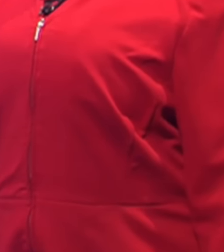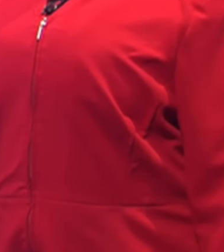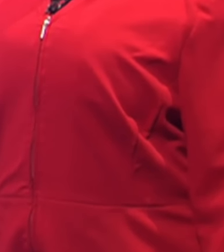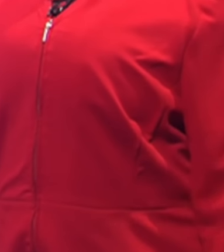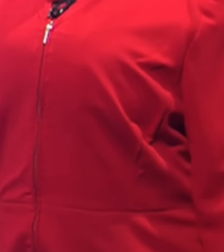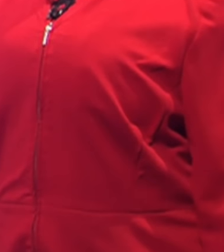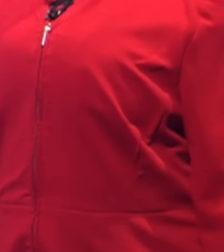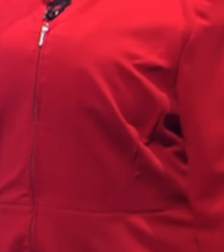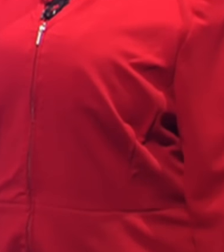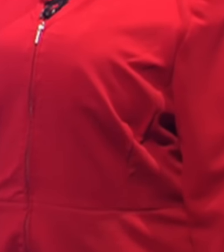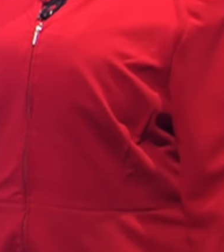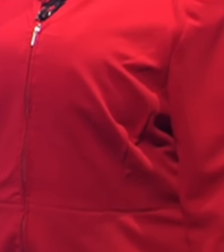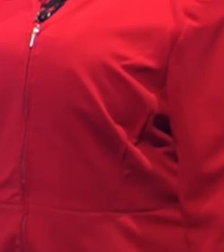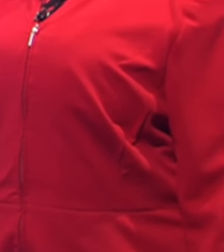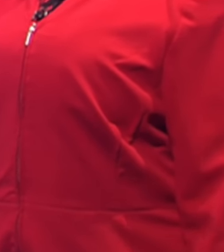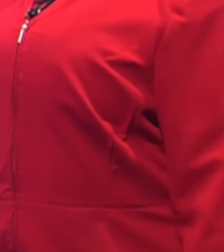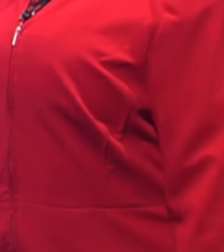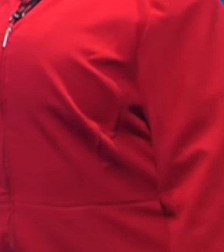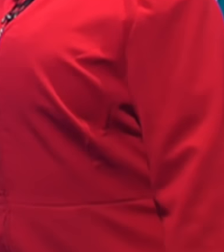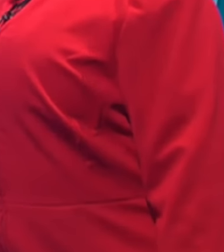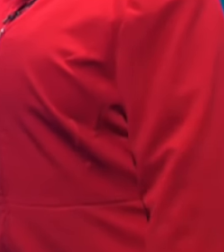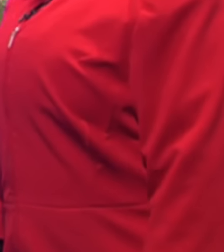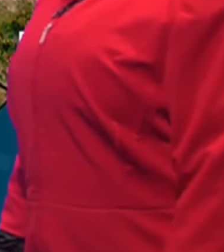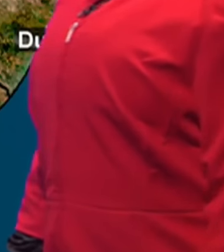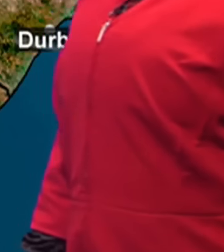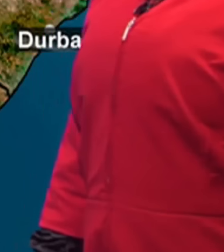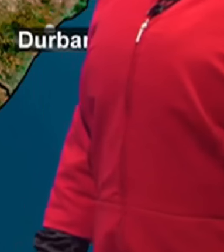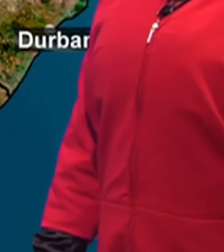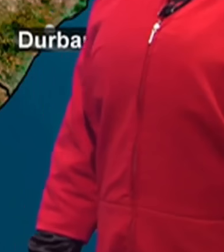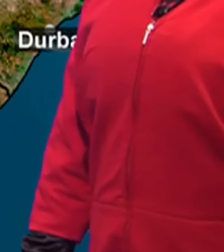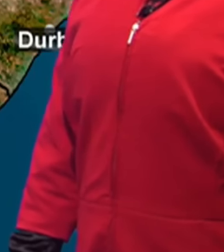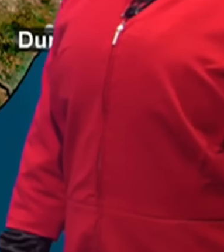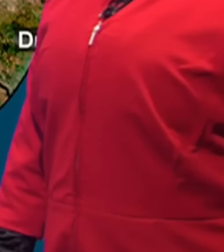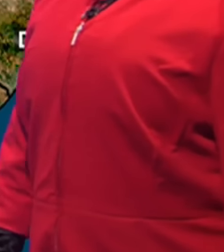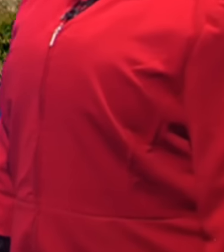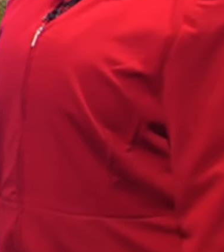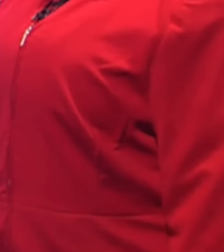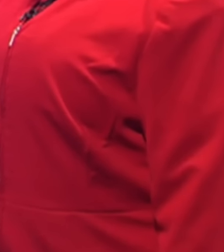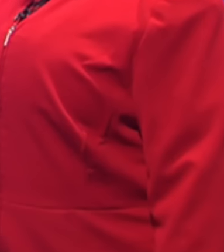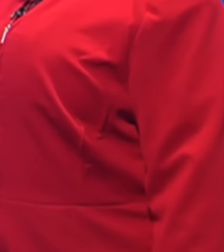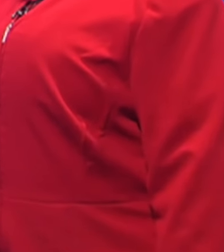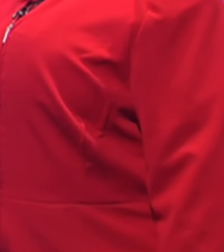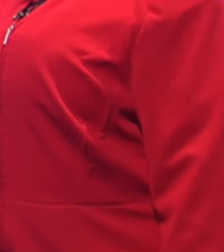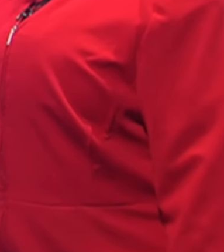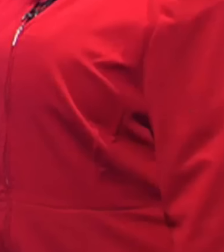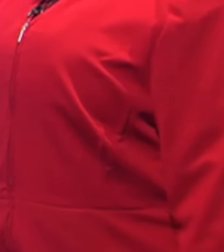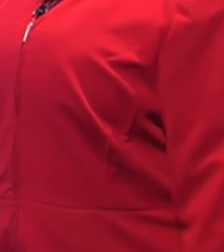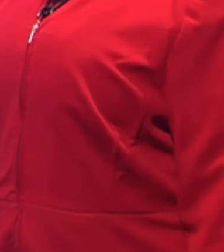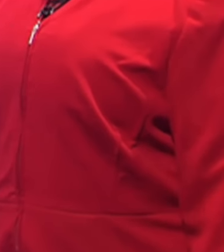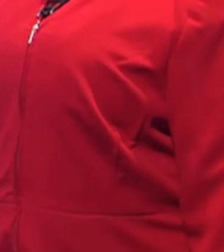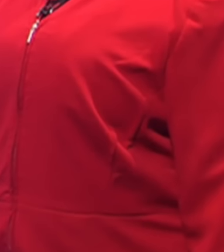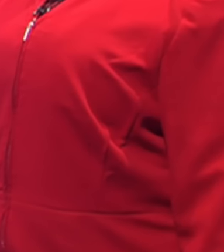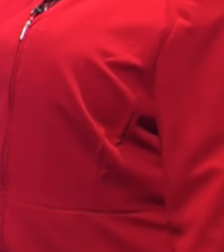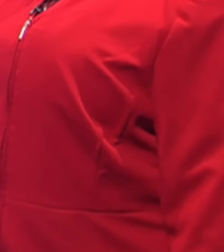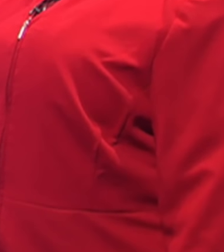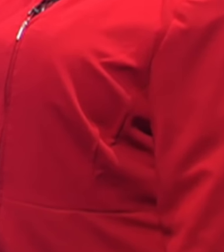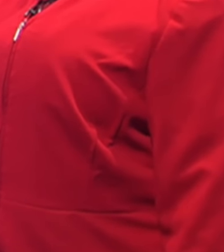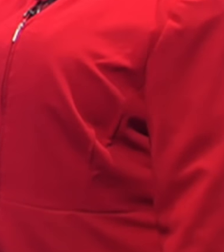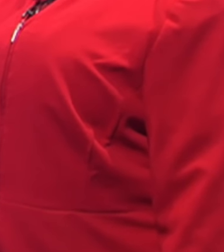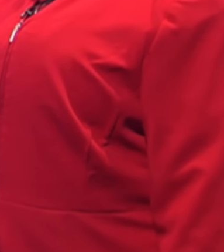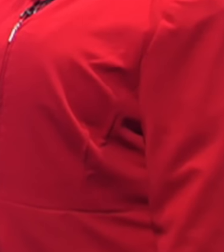moane a ke rotleleng ka hlokomelo re tšwela pele jwale le tšona ba kakanyo ya boso ba re lemoša gore go tla be go ena le dipula tša matlaka di be re